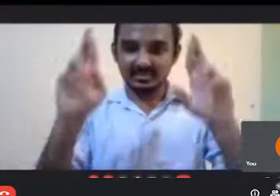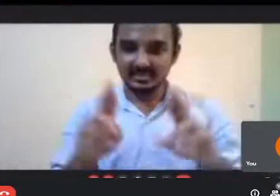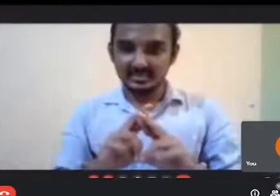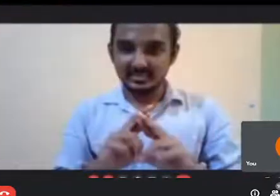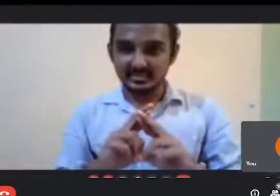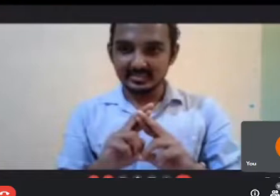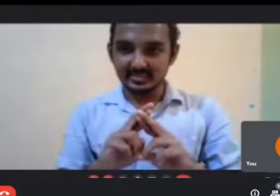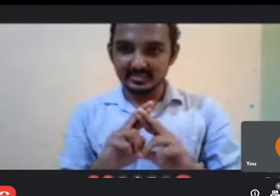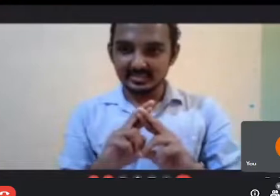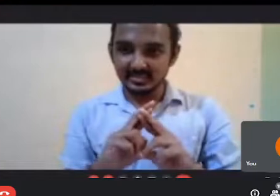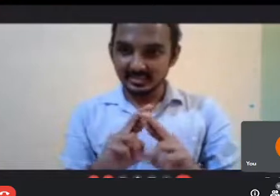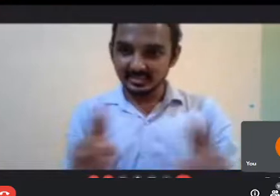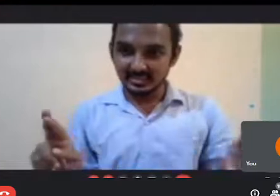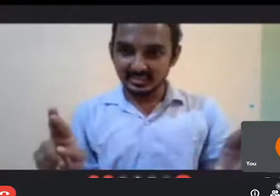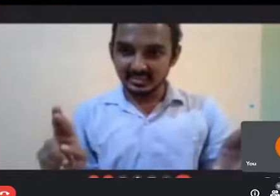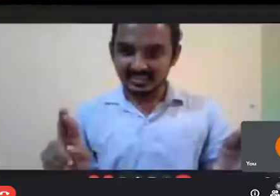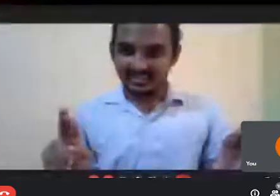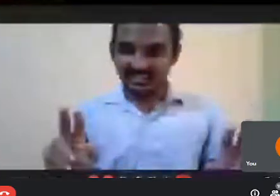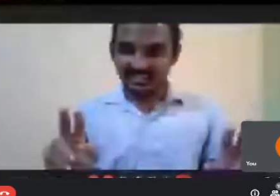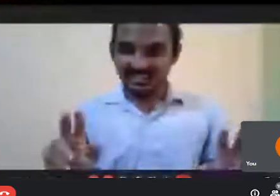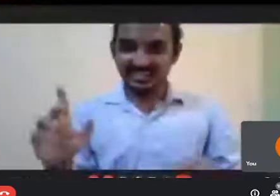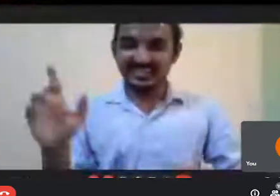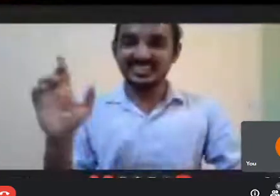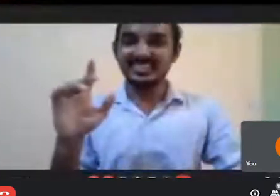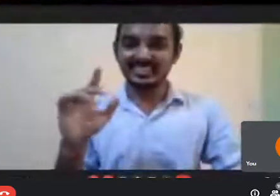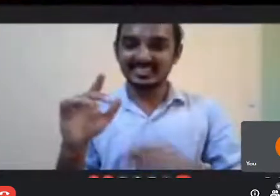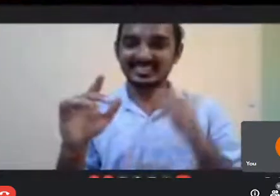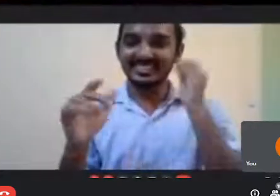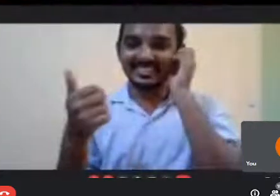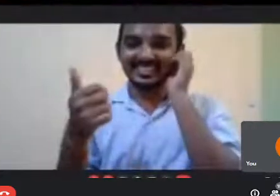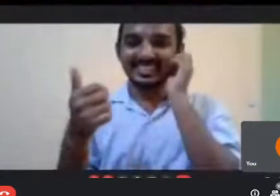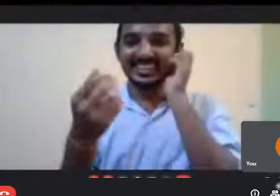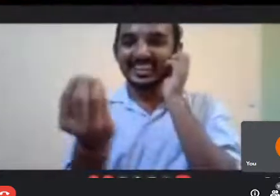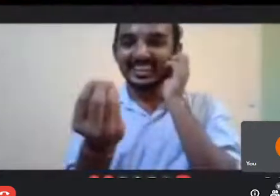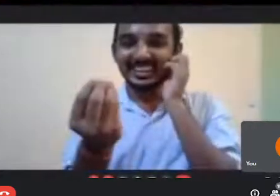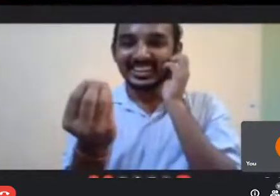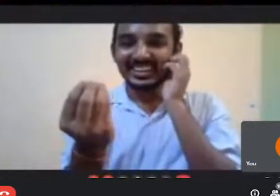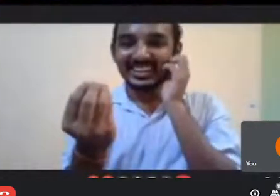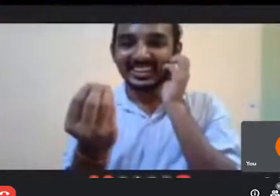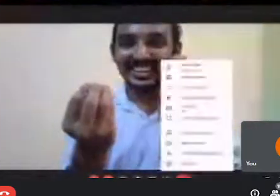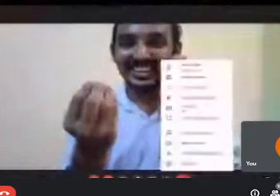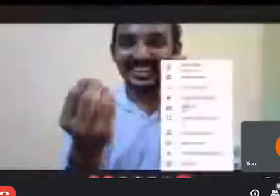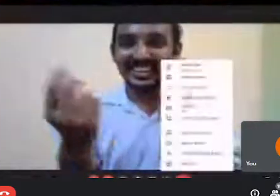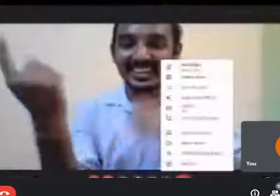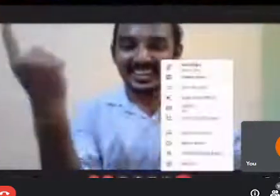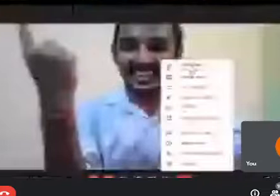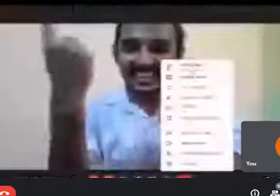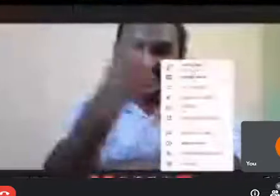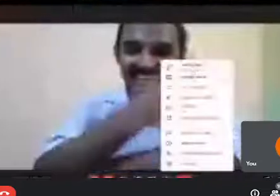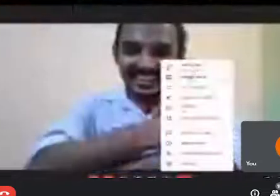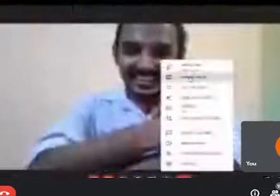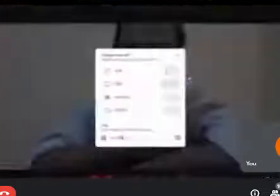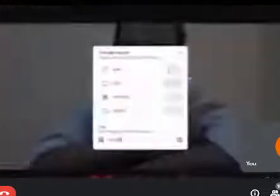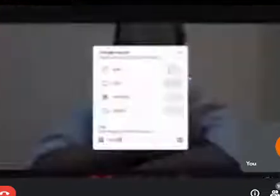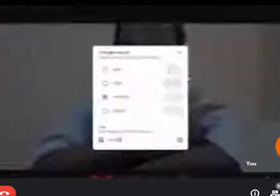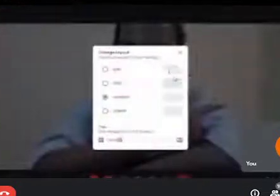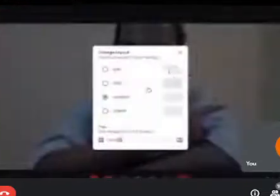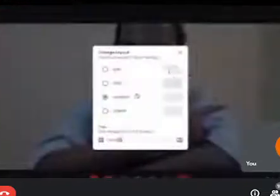that. oh, okay. So tell us how to do, because I'm sorry, we You cannot. just copy. You just copy. What should we